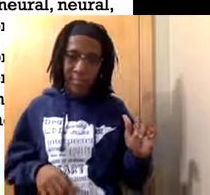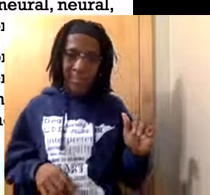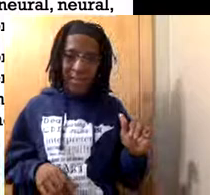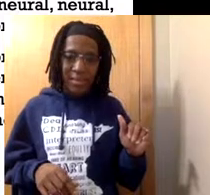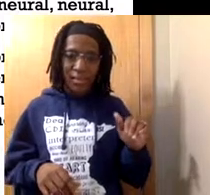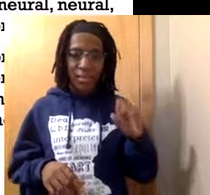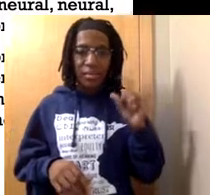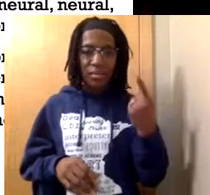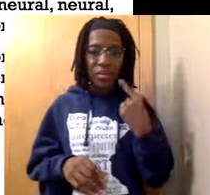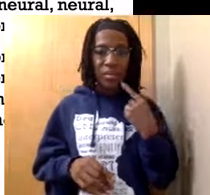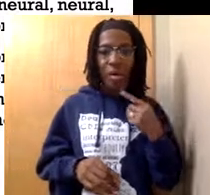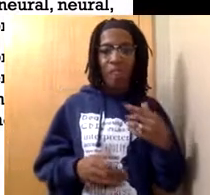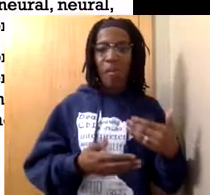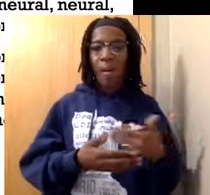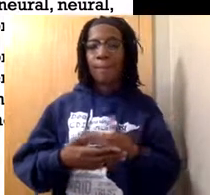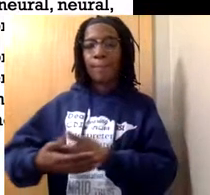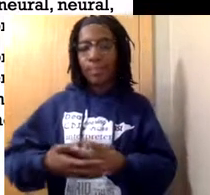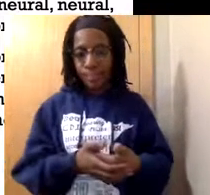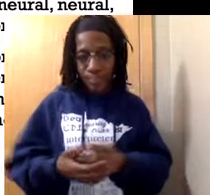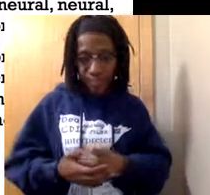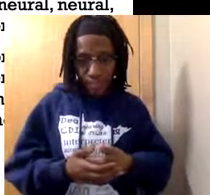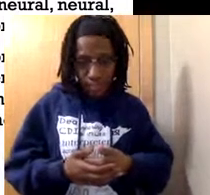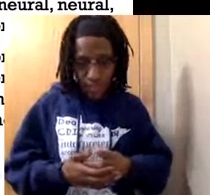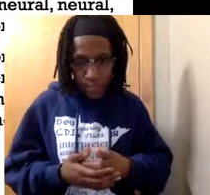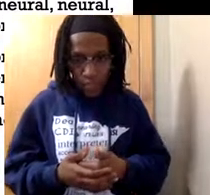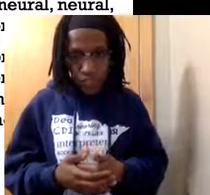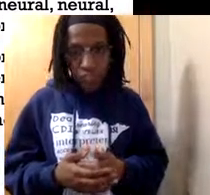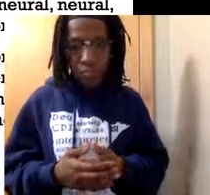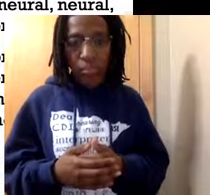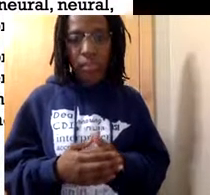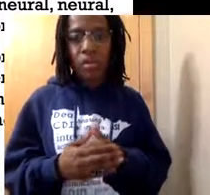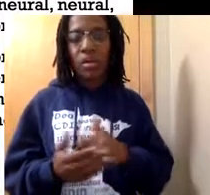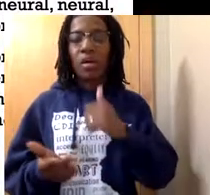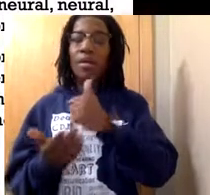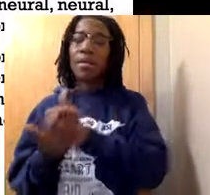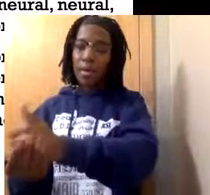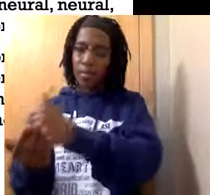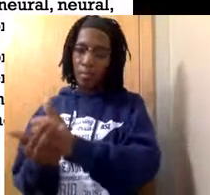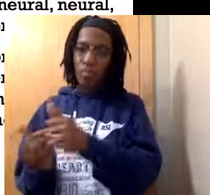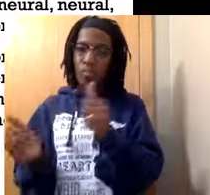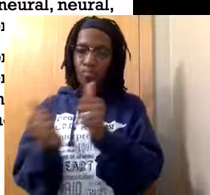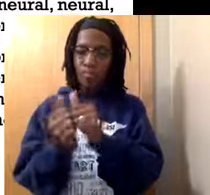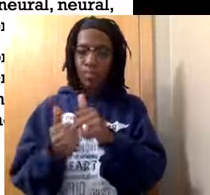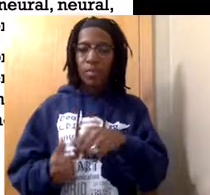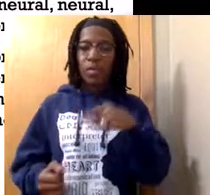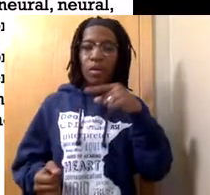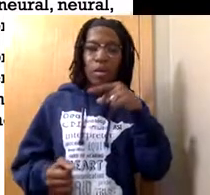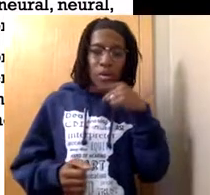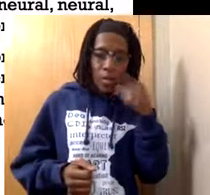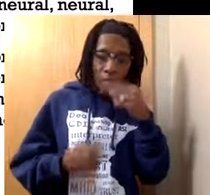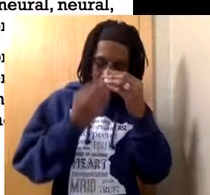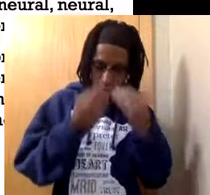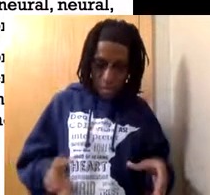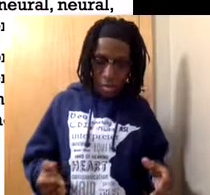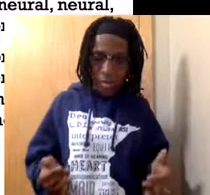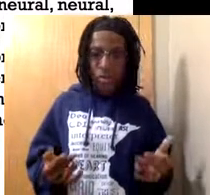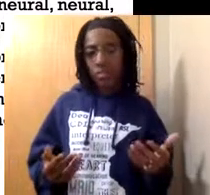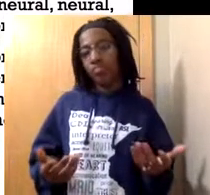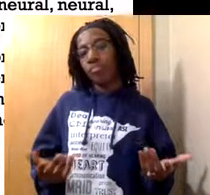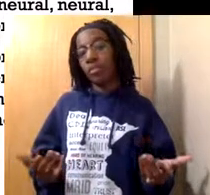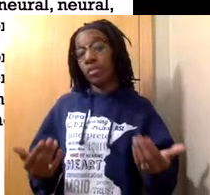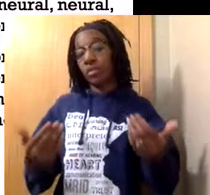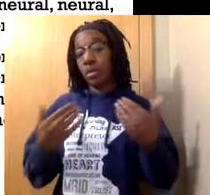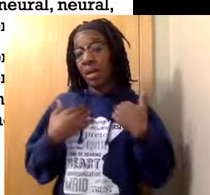all from infants and toddlers, and they help them with their hearing loss. And they go is